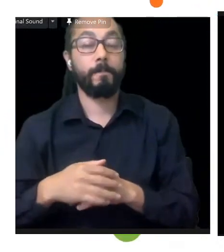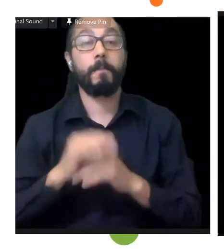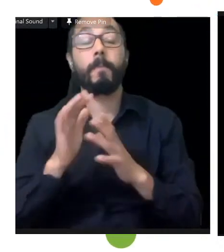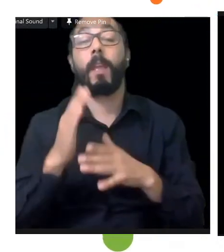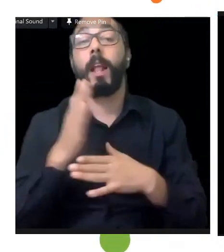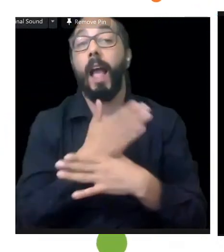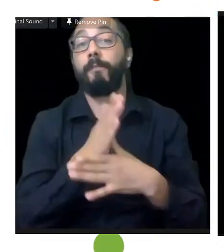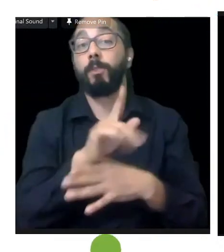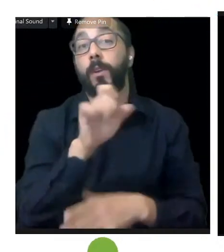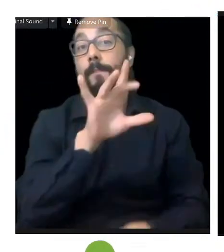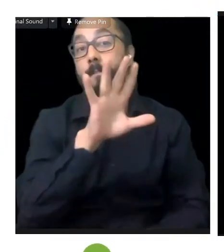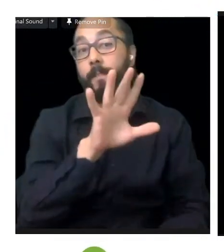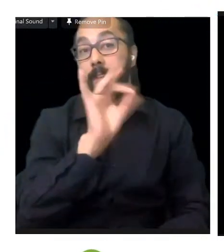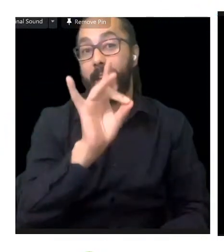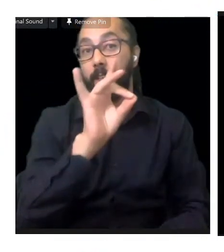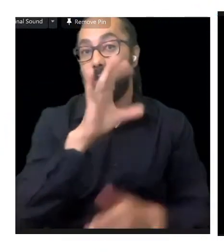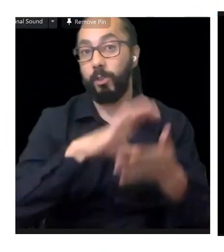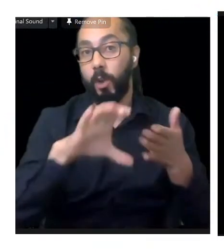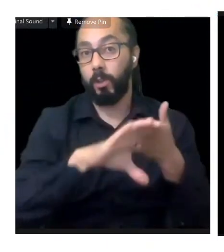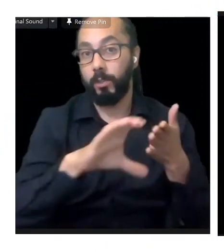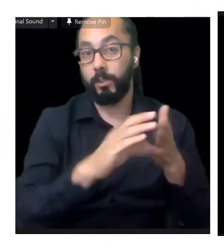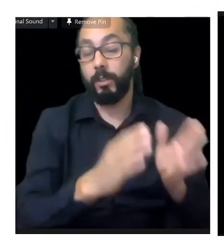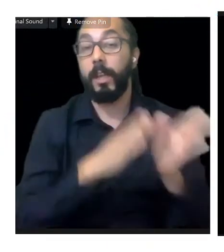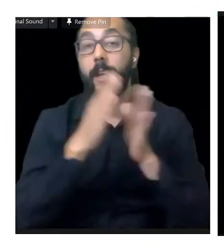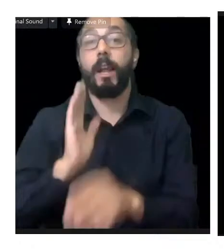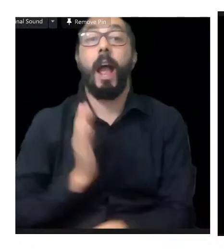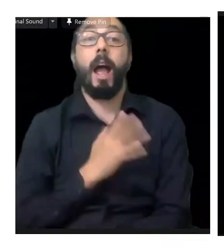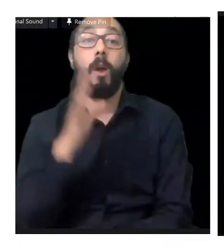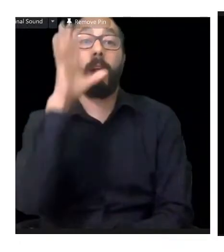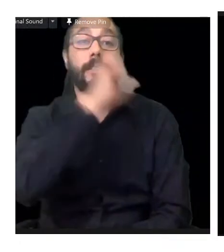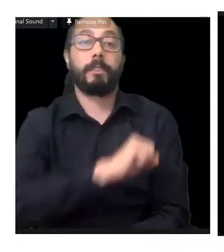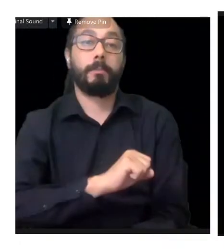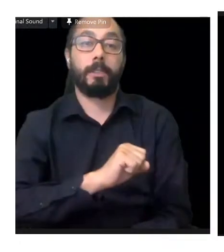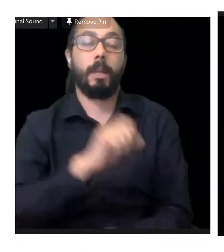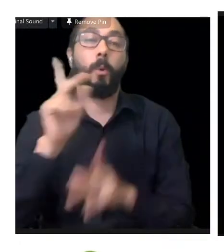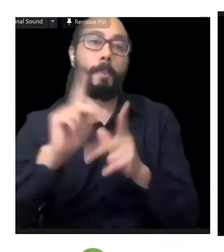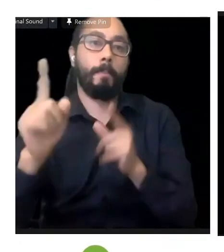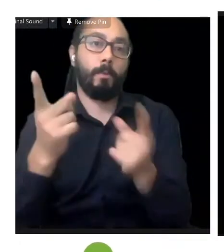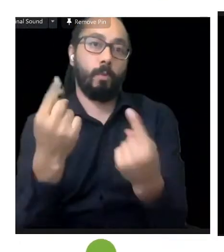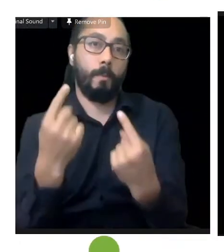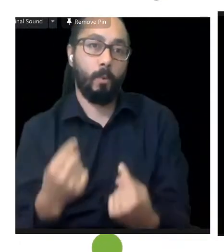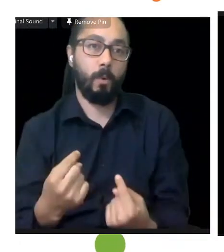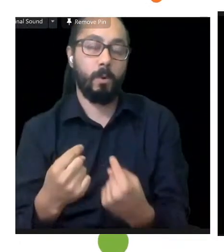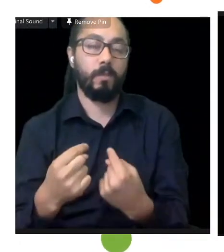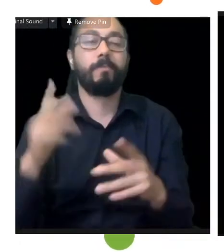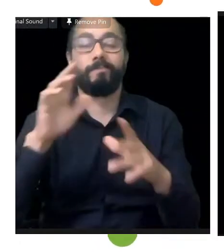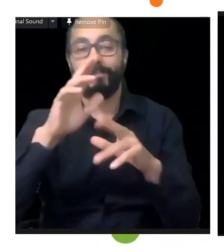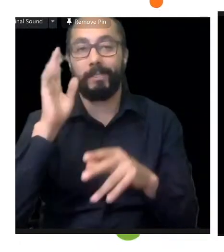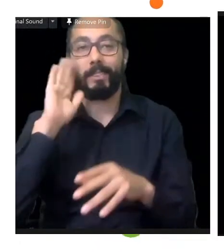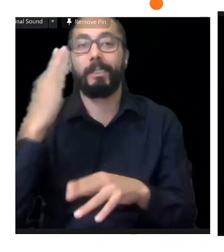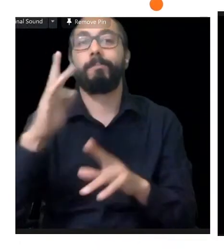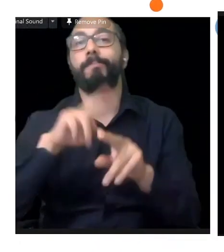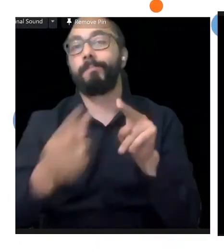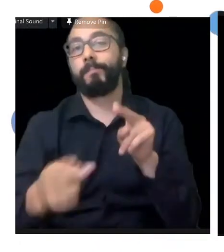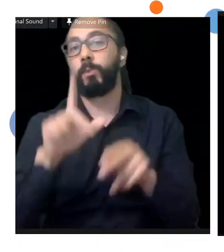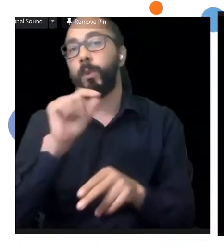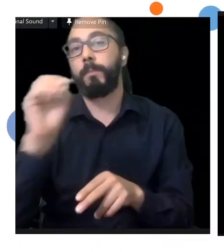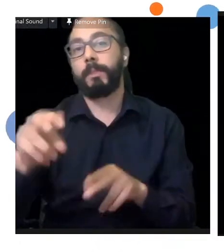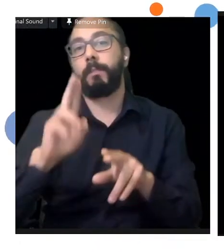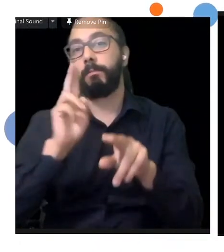In 2020, you can see based on our estimates, at least people are reporting about a 20% reduction in donations